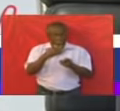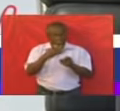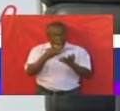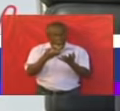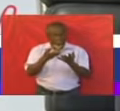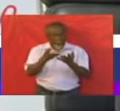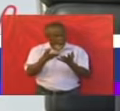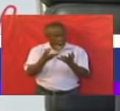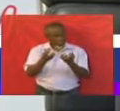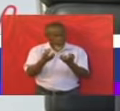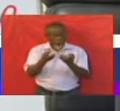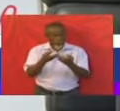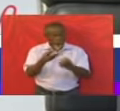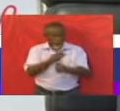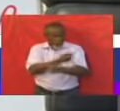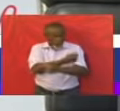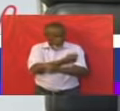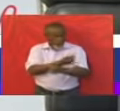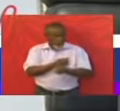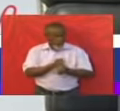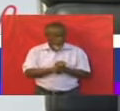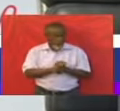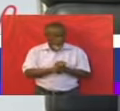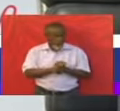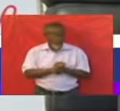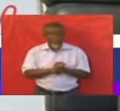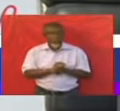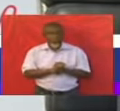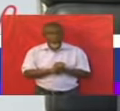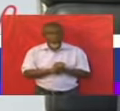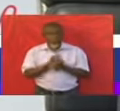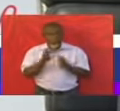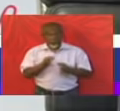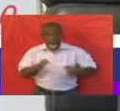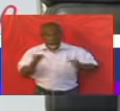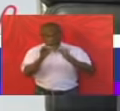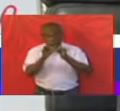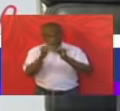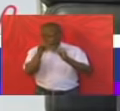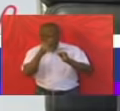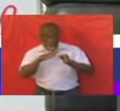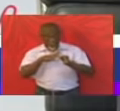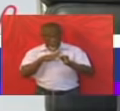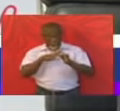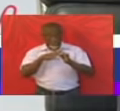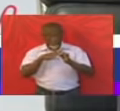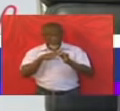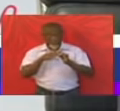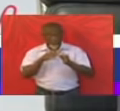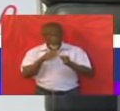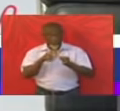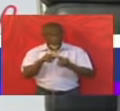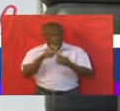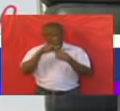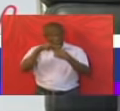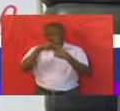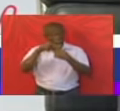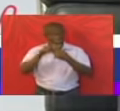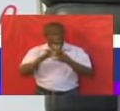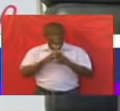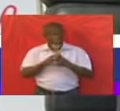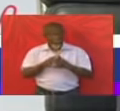little off topic from what I came to speak on, but it's important for women as a whole. Of course, there are lots